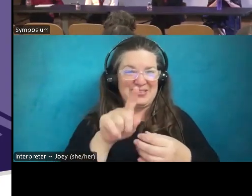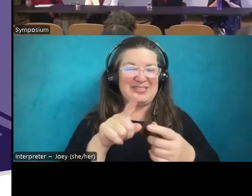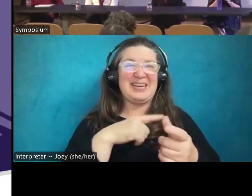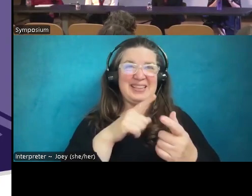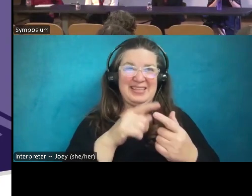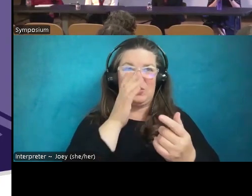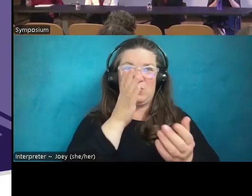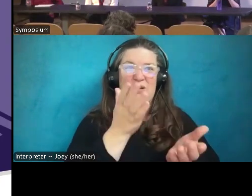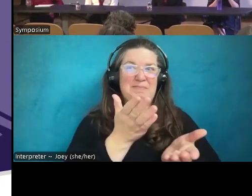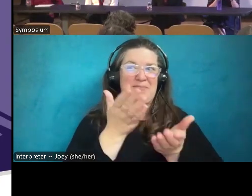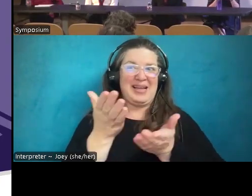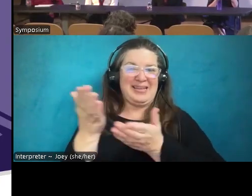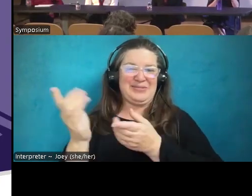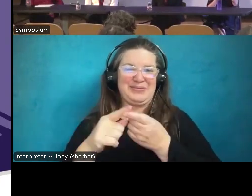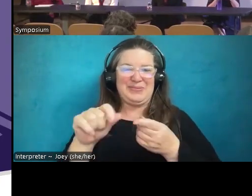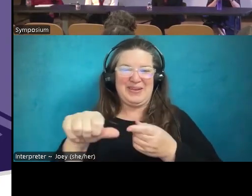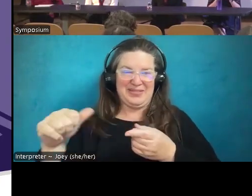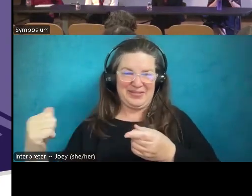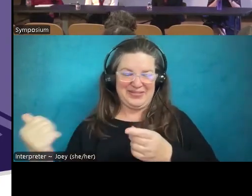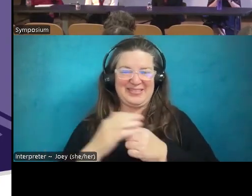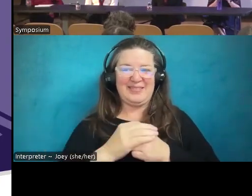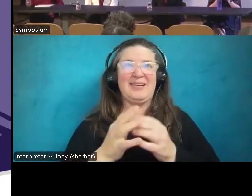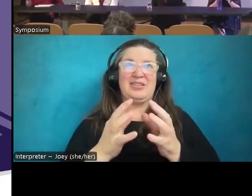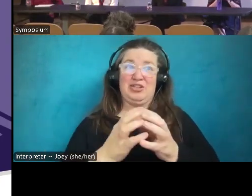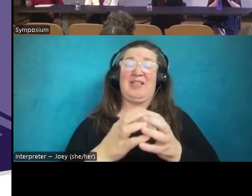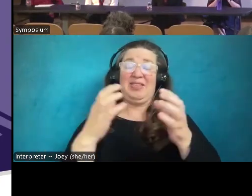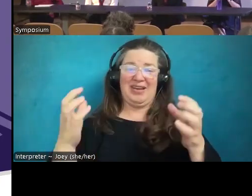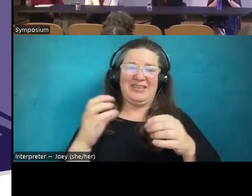that. There's a lot to unpack in that.